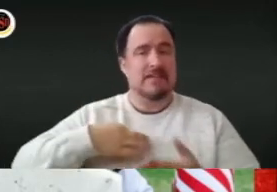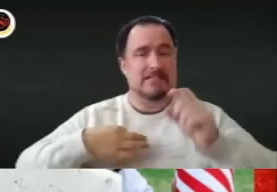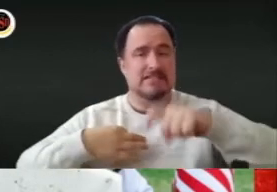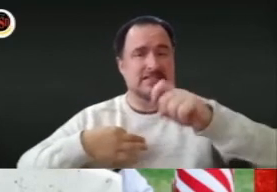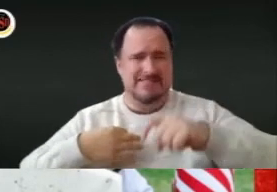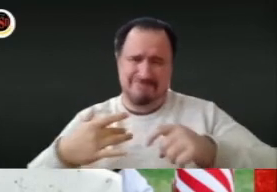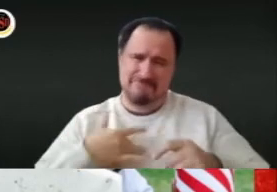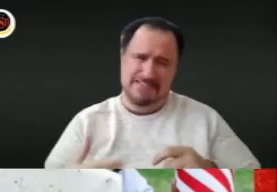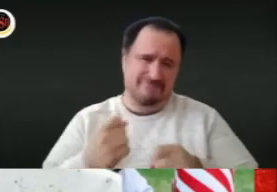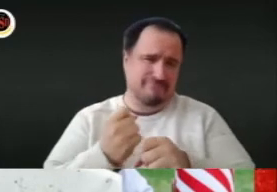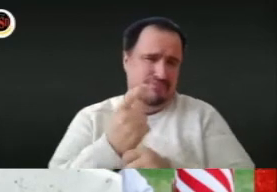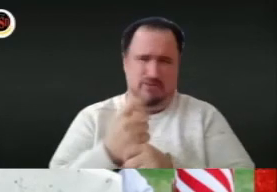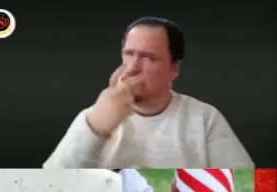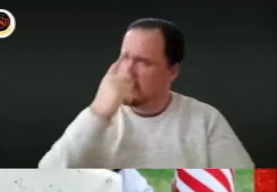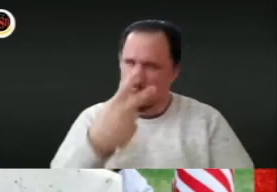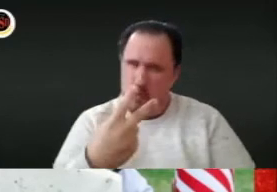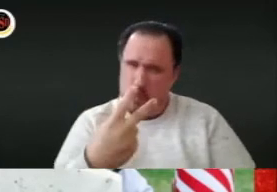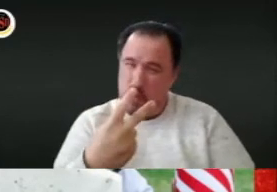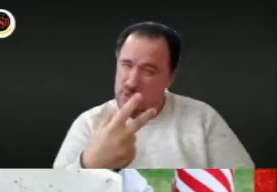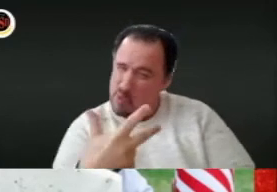that. They need the help.